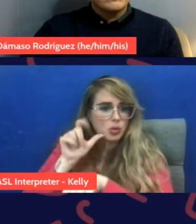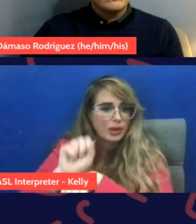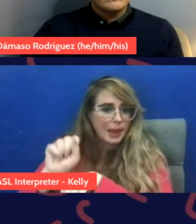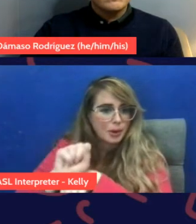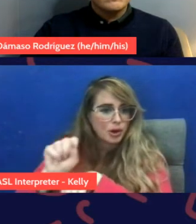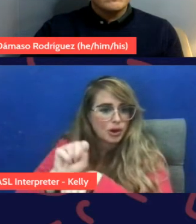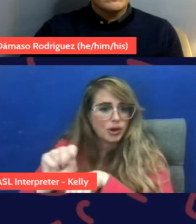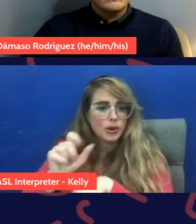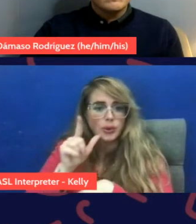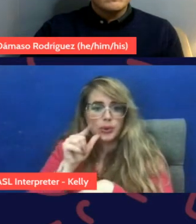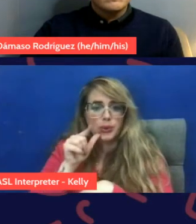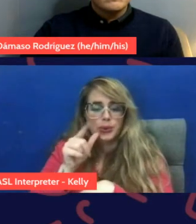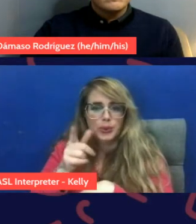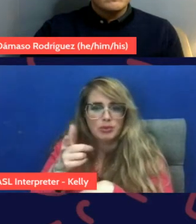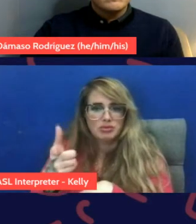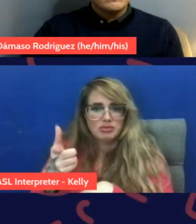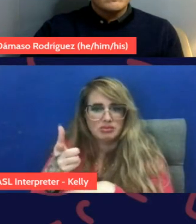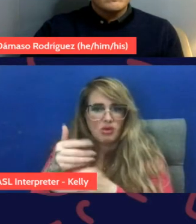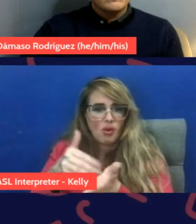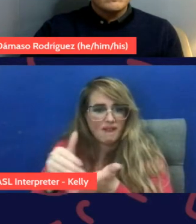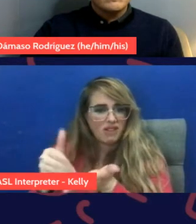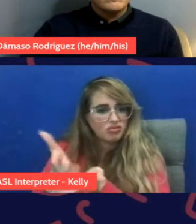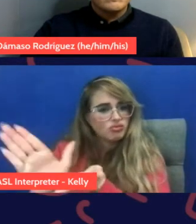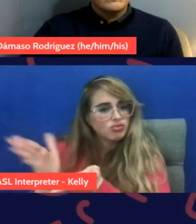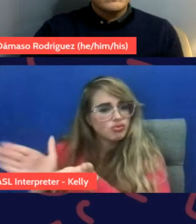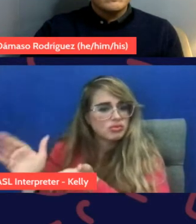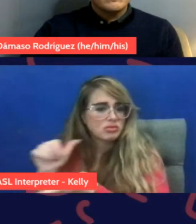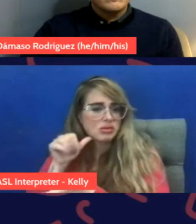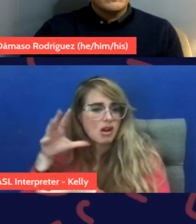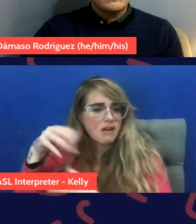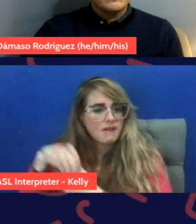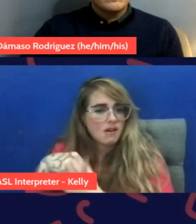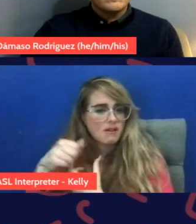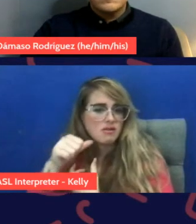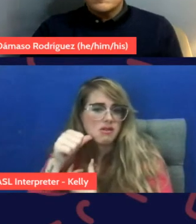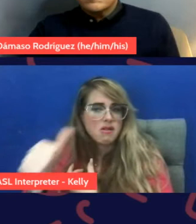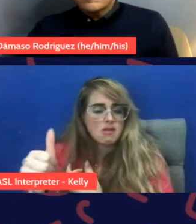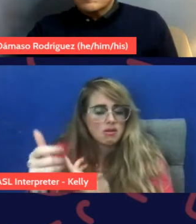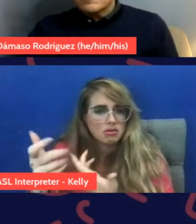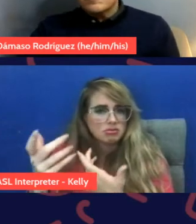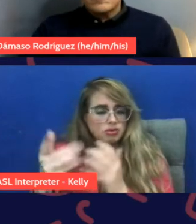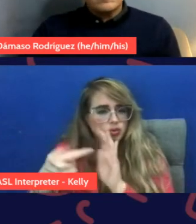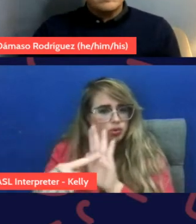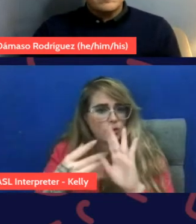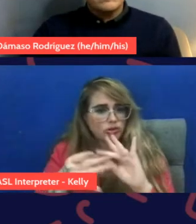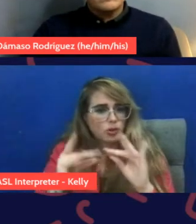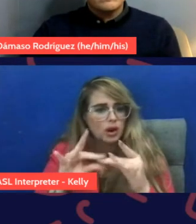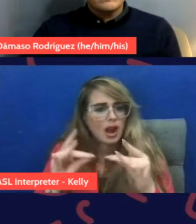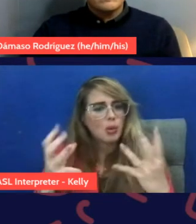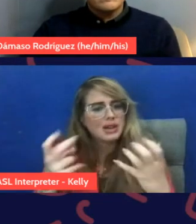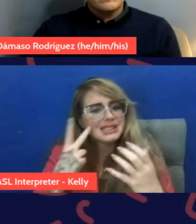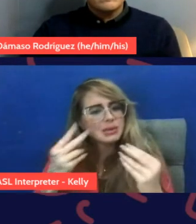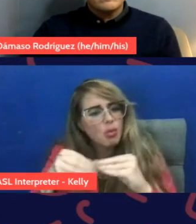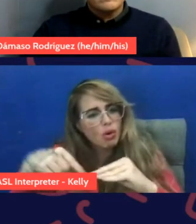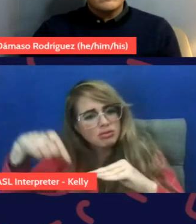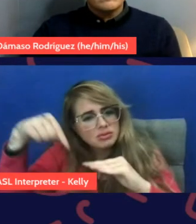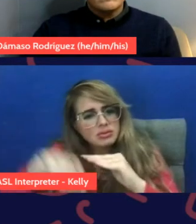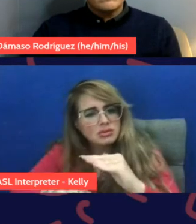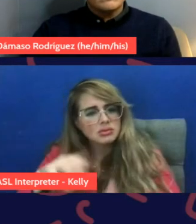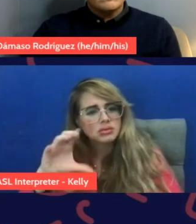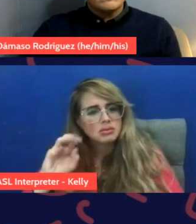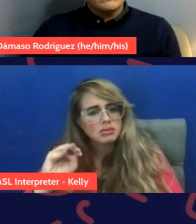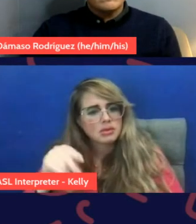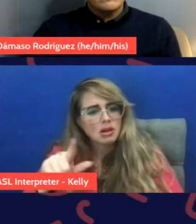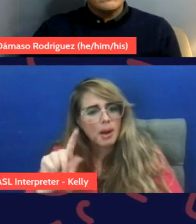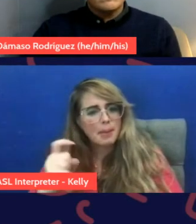so often get sort of pushed aside, right? Like I would like to see more complexity for them, and I'll offer this